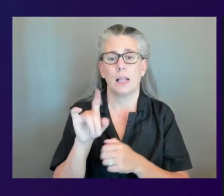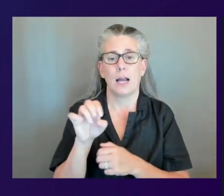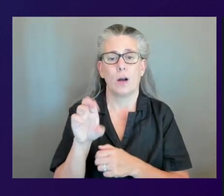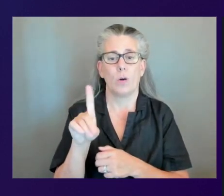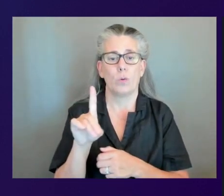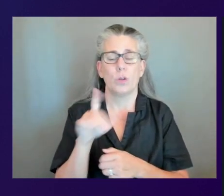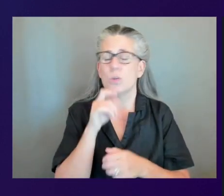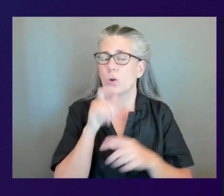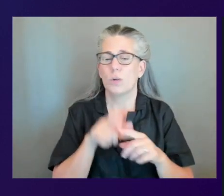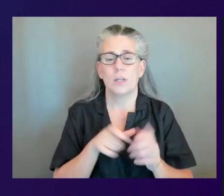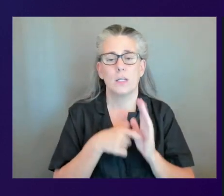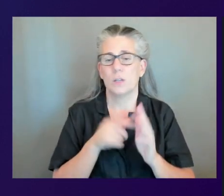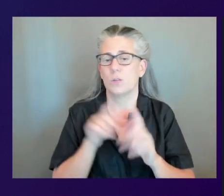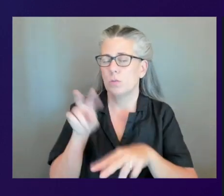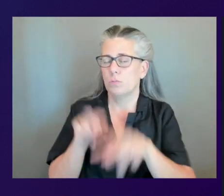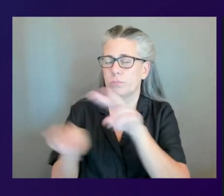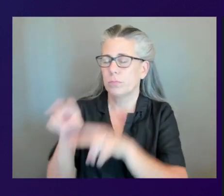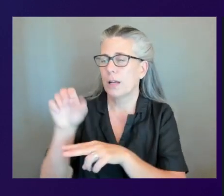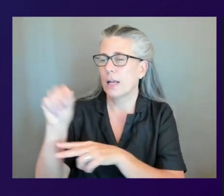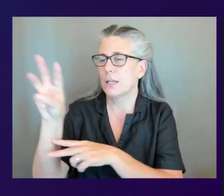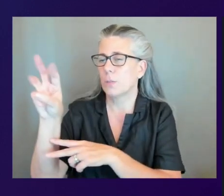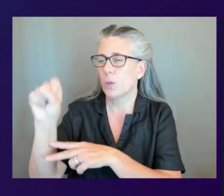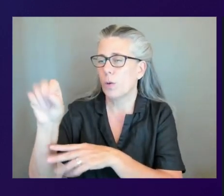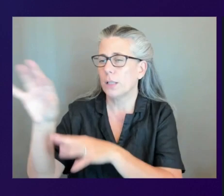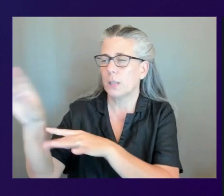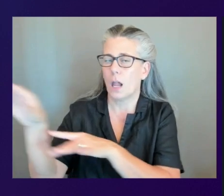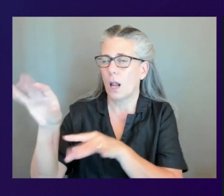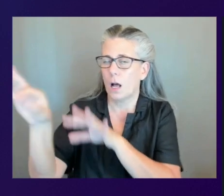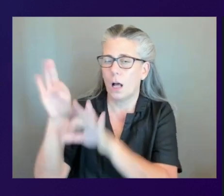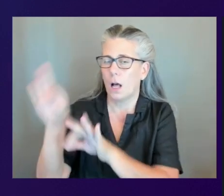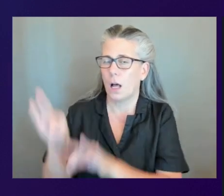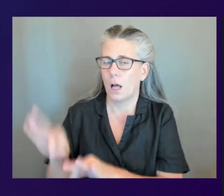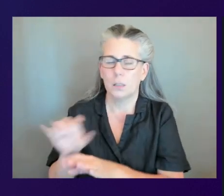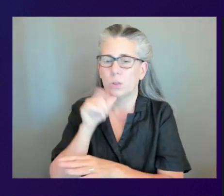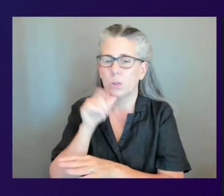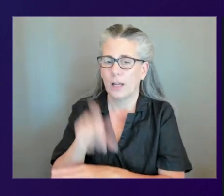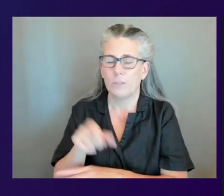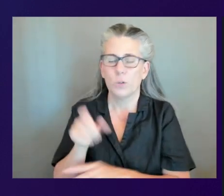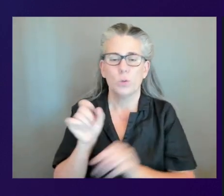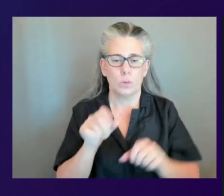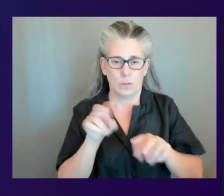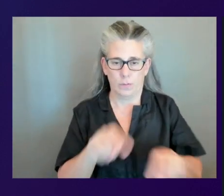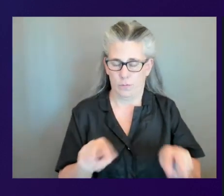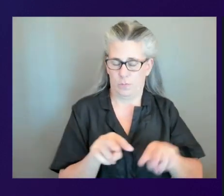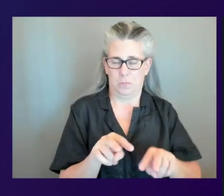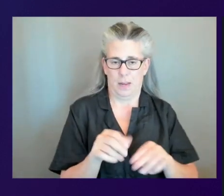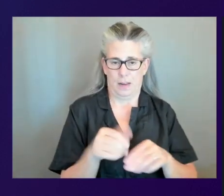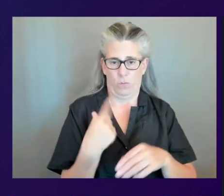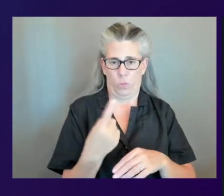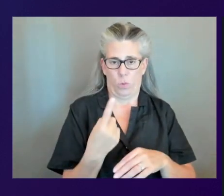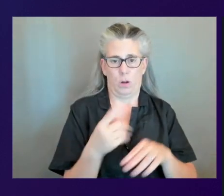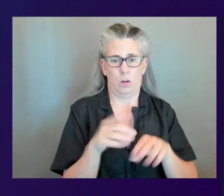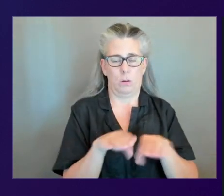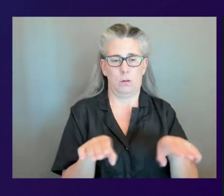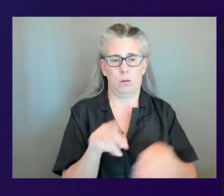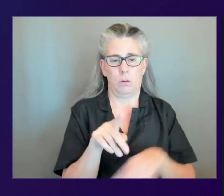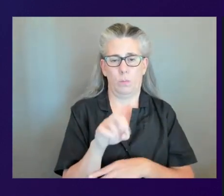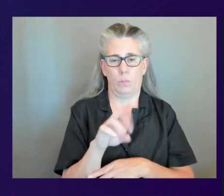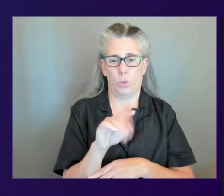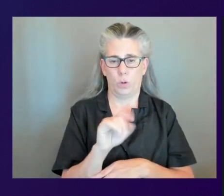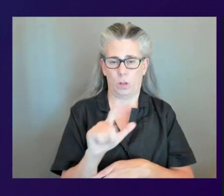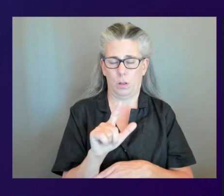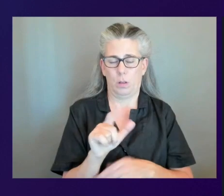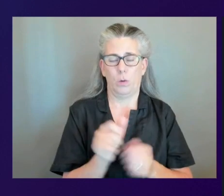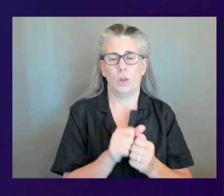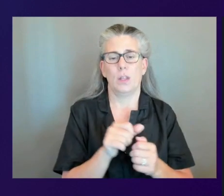on your Workspot Control portal, or you can look on your Leo Streams, control plane, and just be working